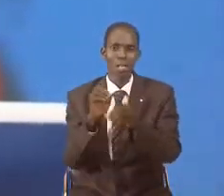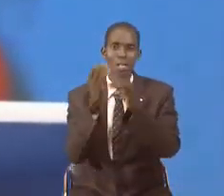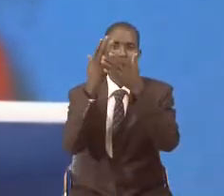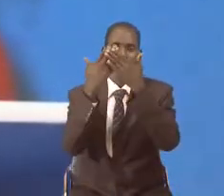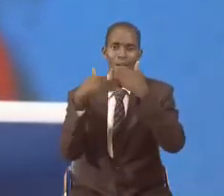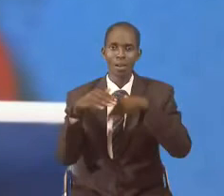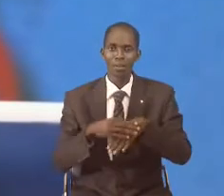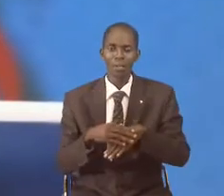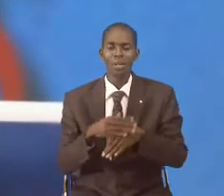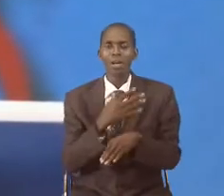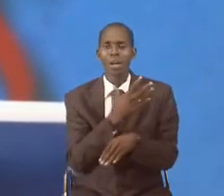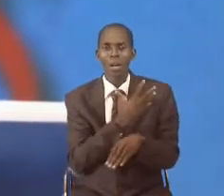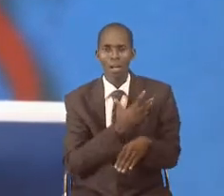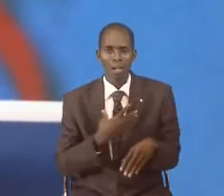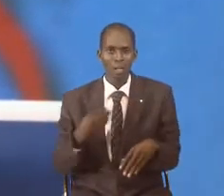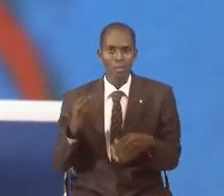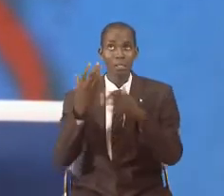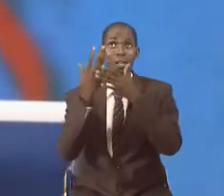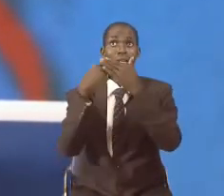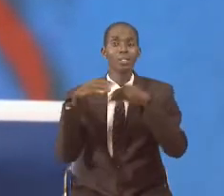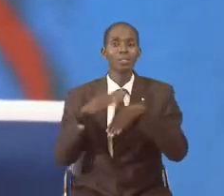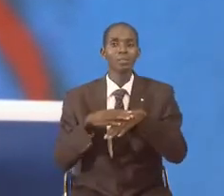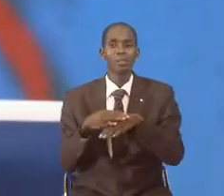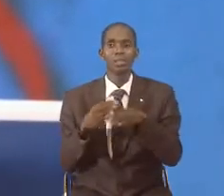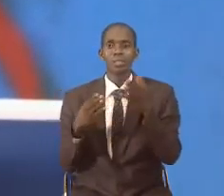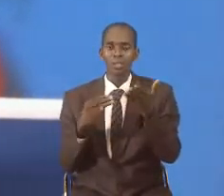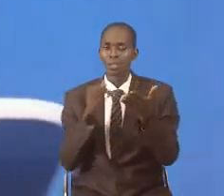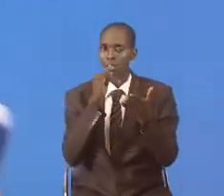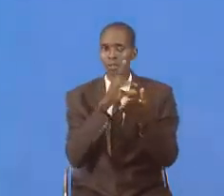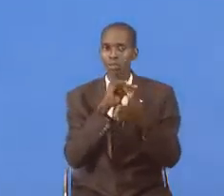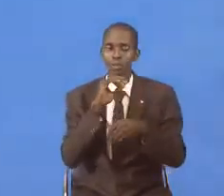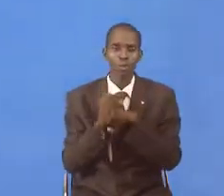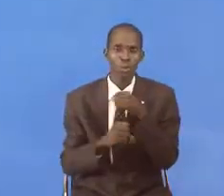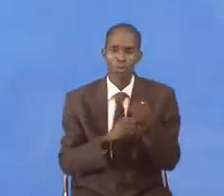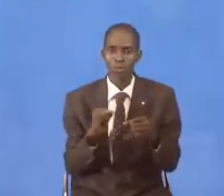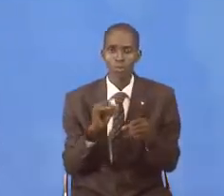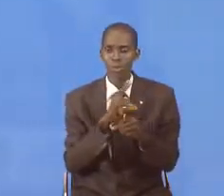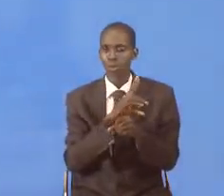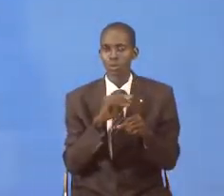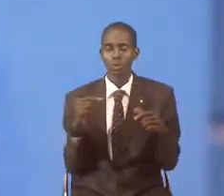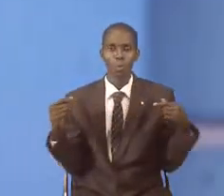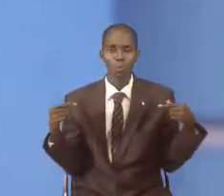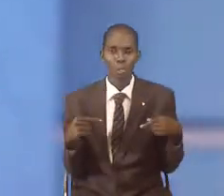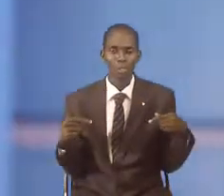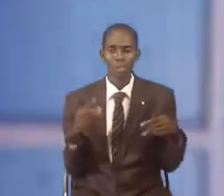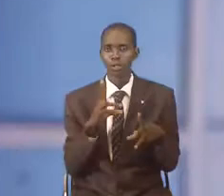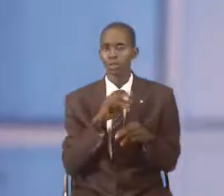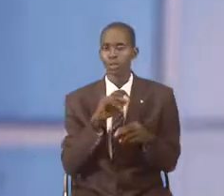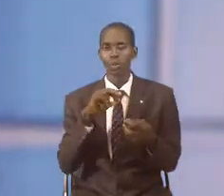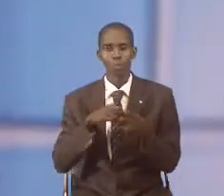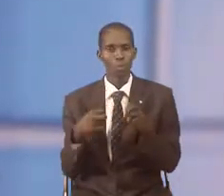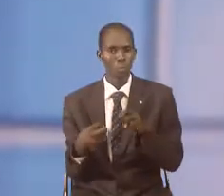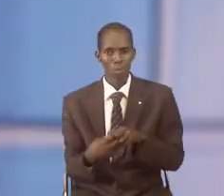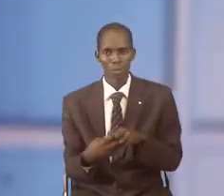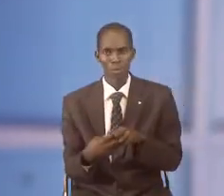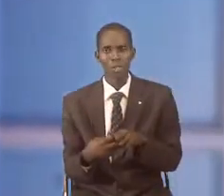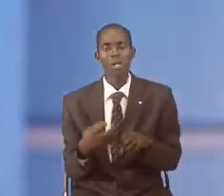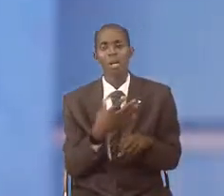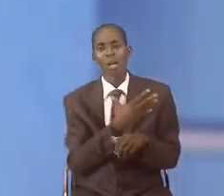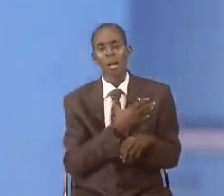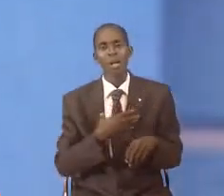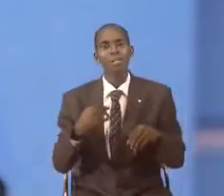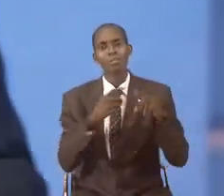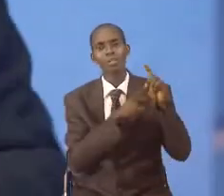heaven under his authority. And heaven, there's no suffering, there's